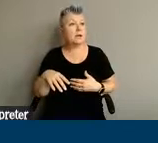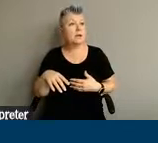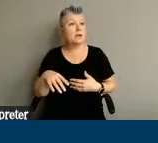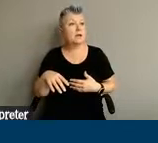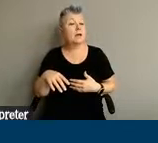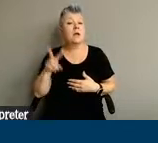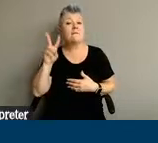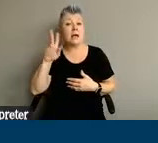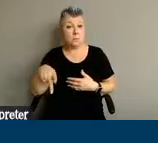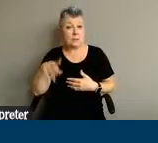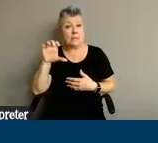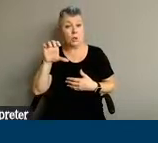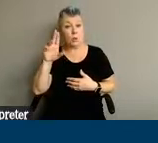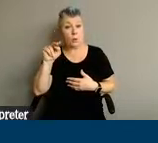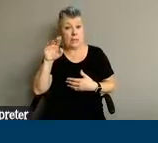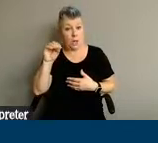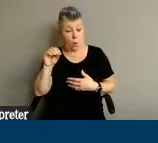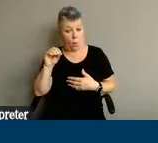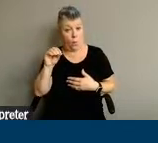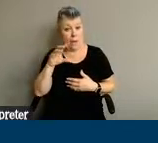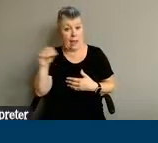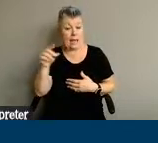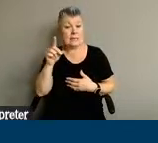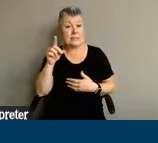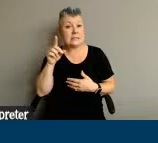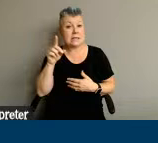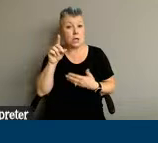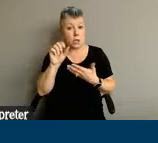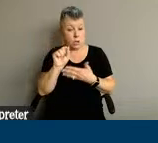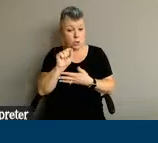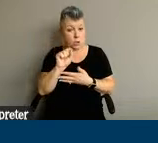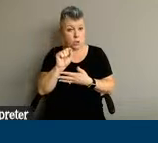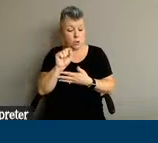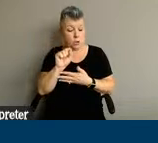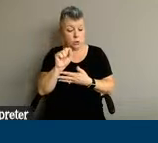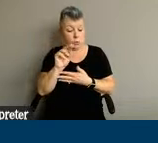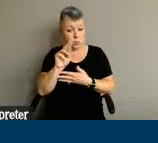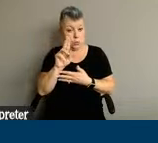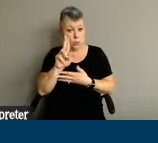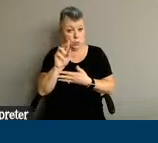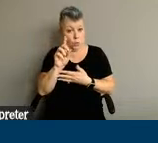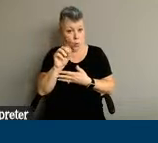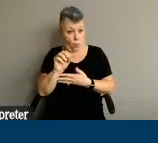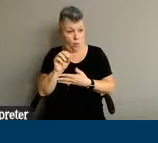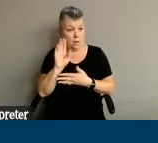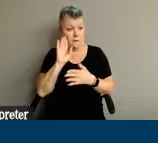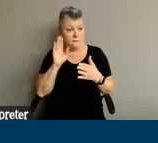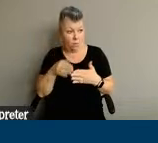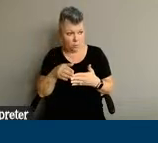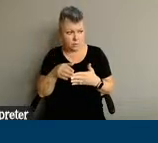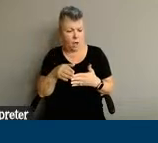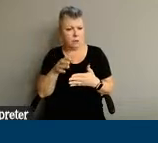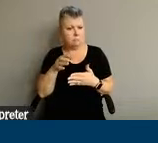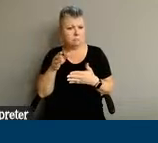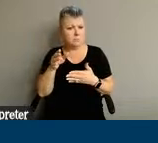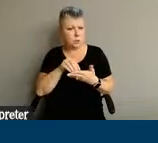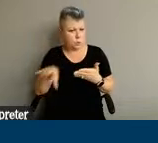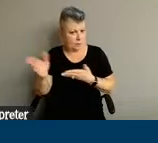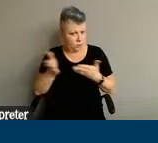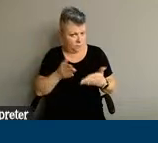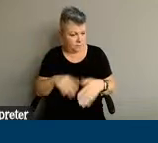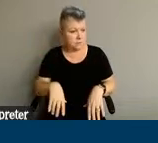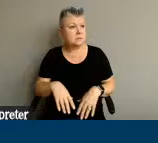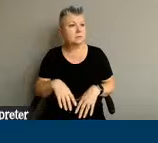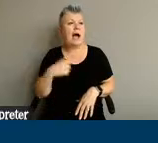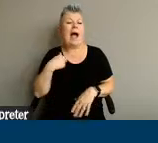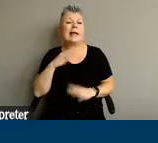You have Vice President Cuneo and Dr. Suda, who are going to focus on section 4, services. You do have a paper copy,